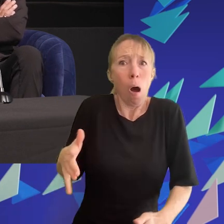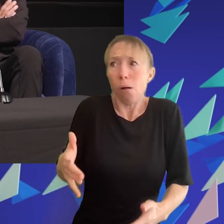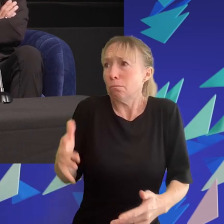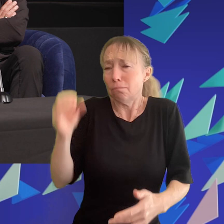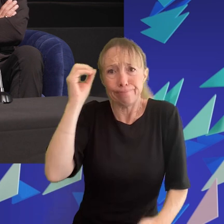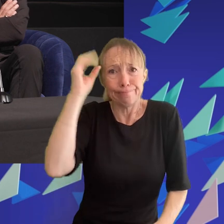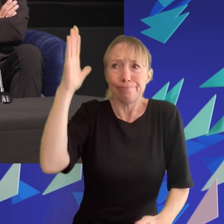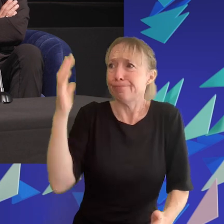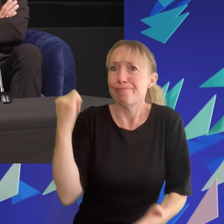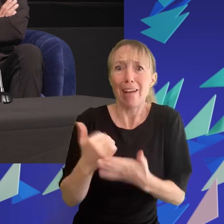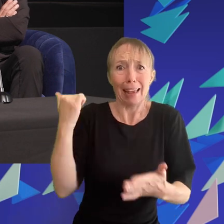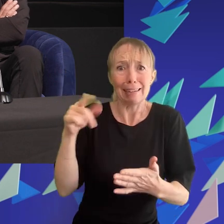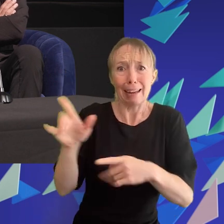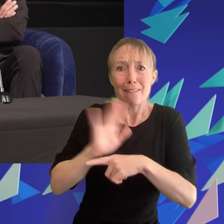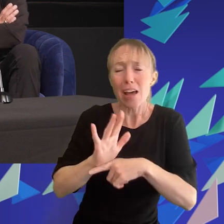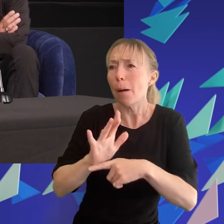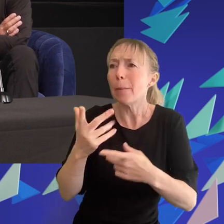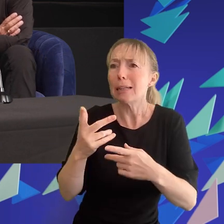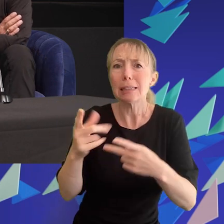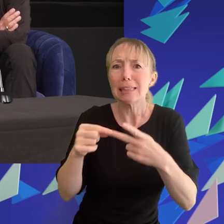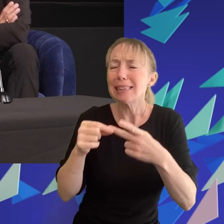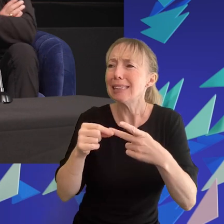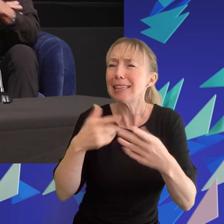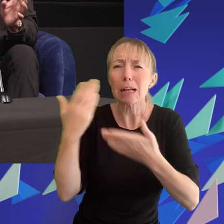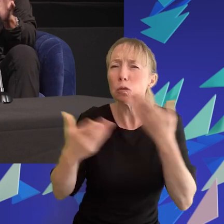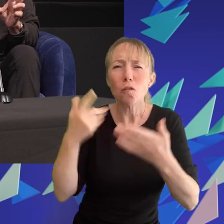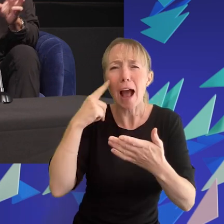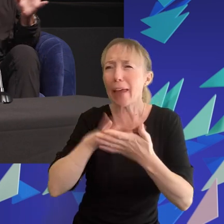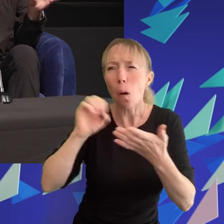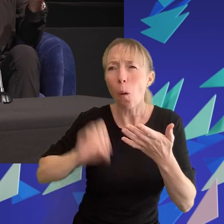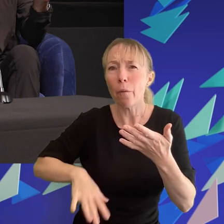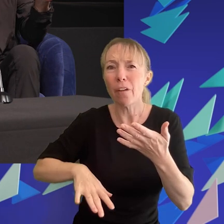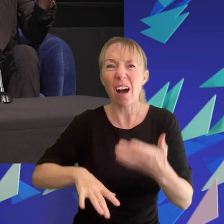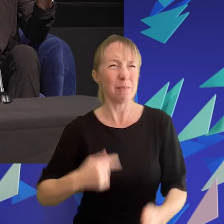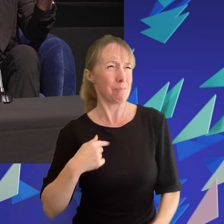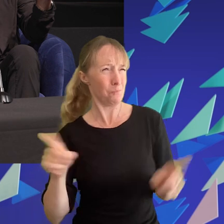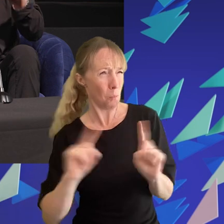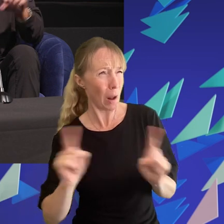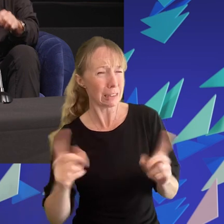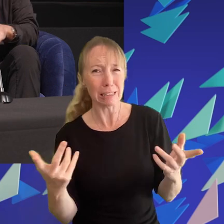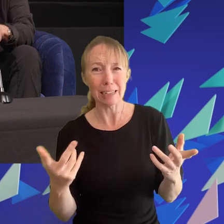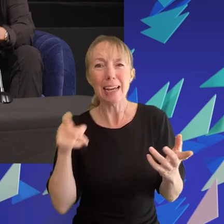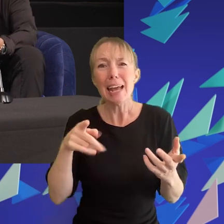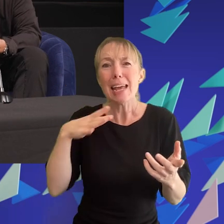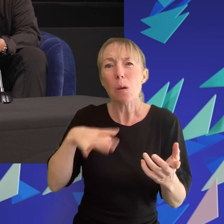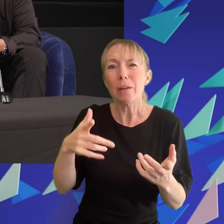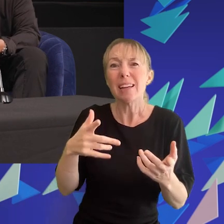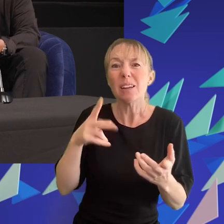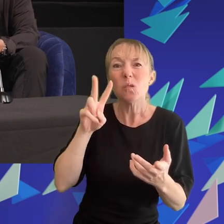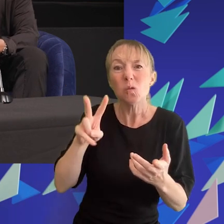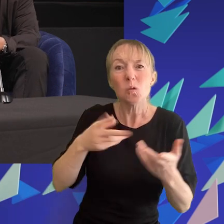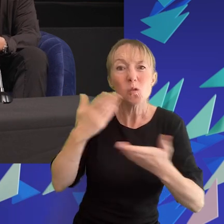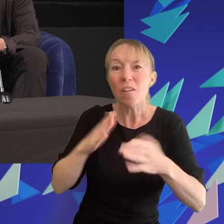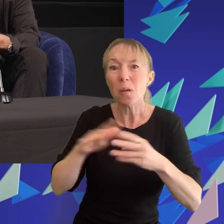second story. Doesn't fit the tone. I said, what? Yeah, because I think so. He wanted me to just go with two stories instead of three. I said, you are